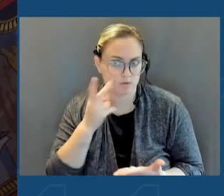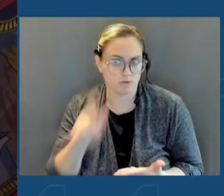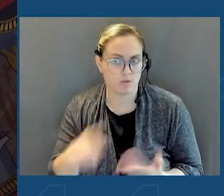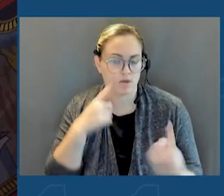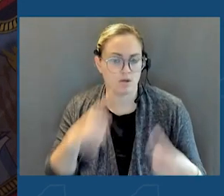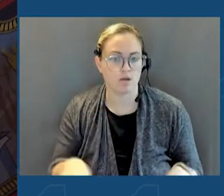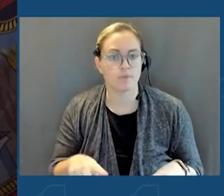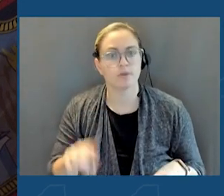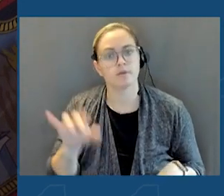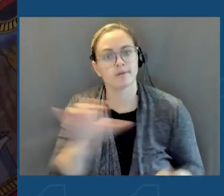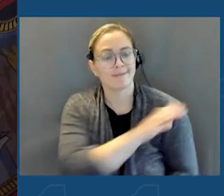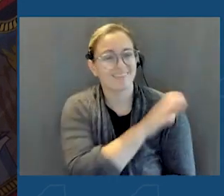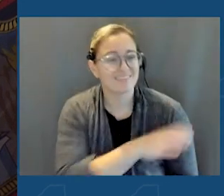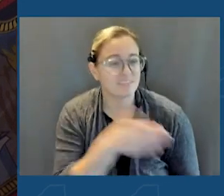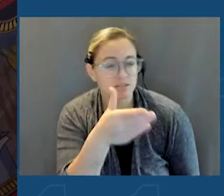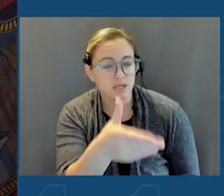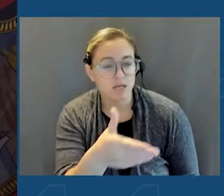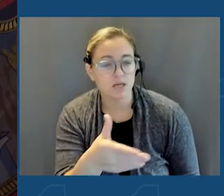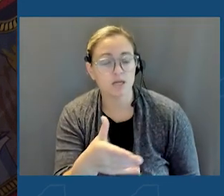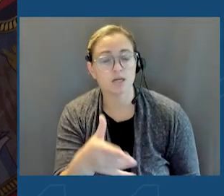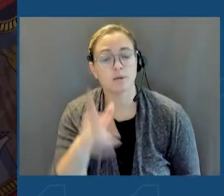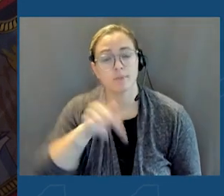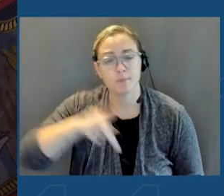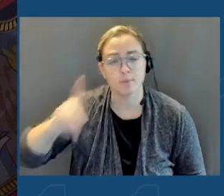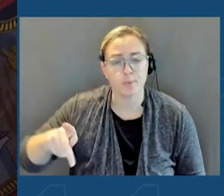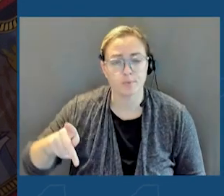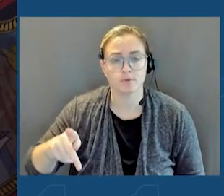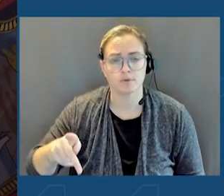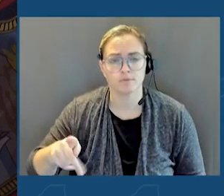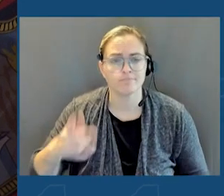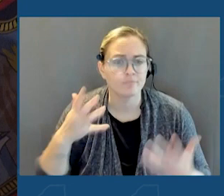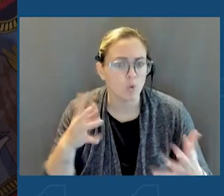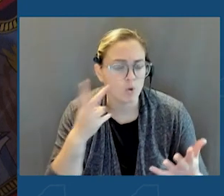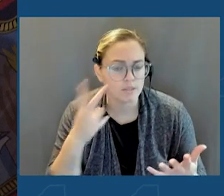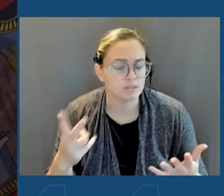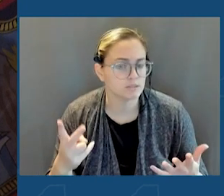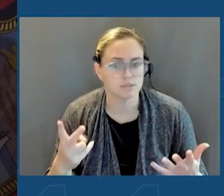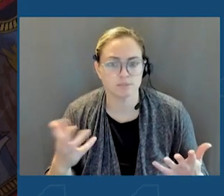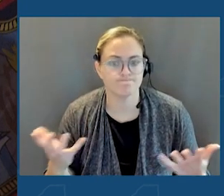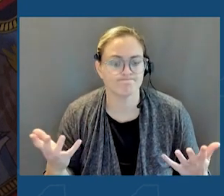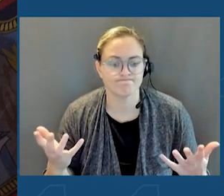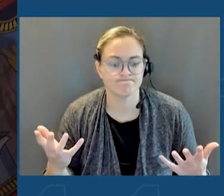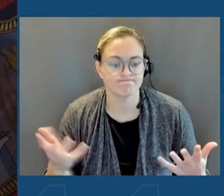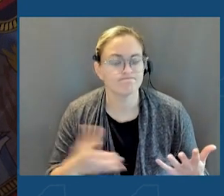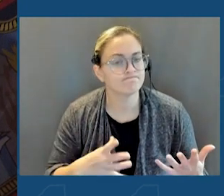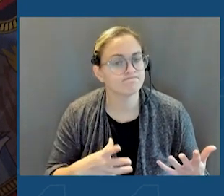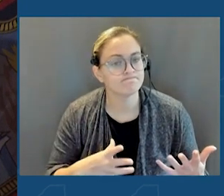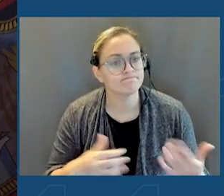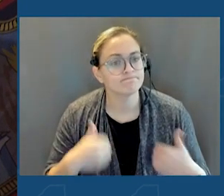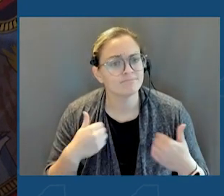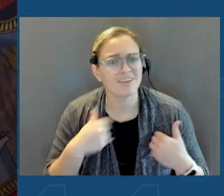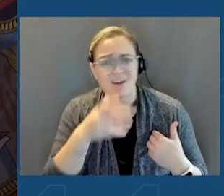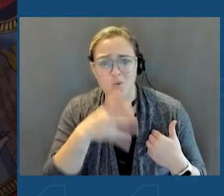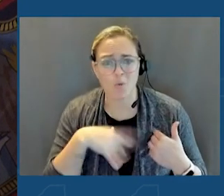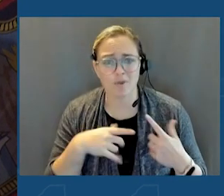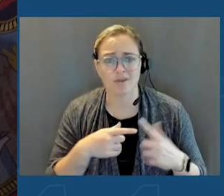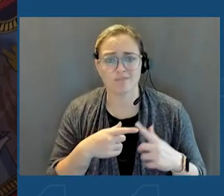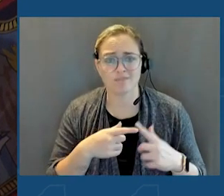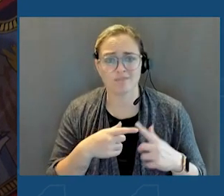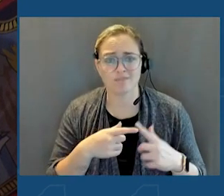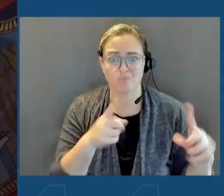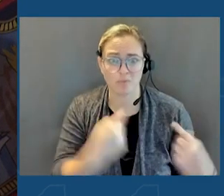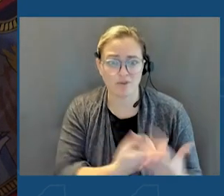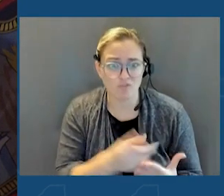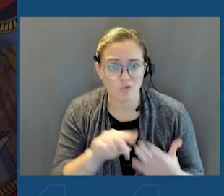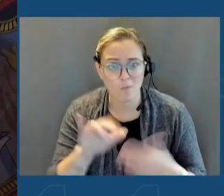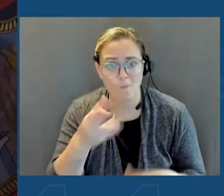there, Planned Parenthood, they were already seeing young women coming in from places like Ohio. We knew